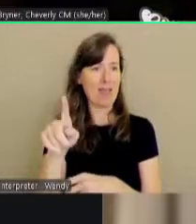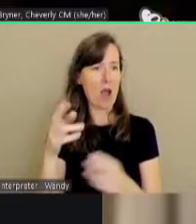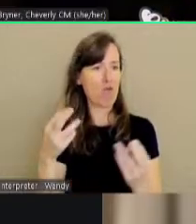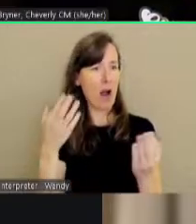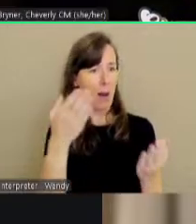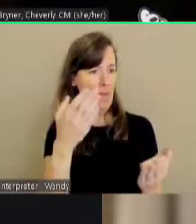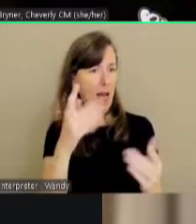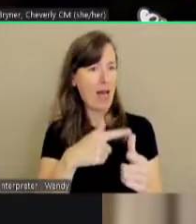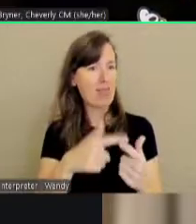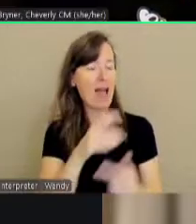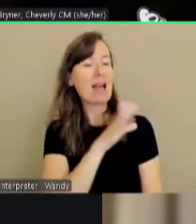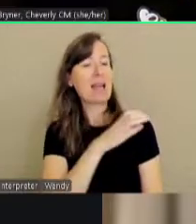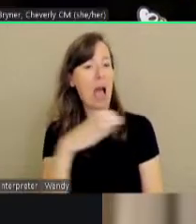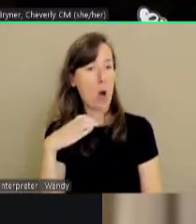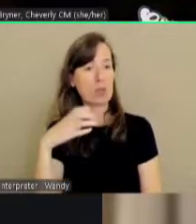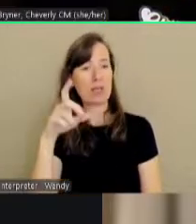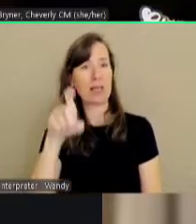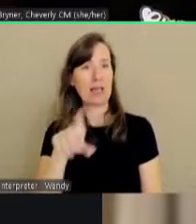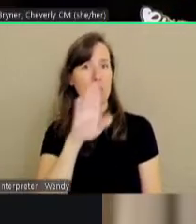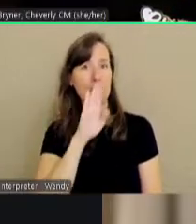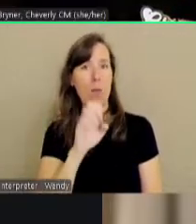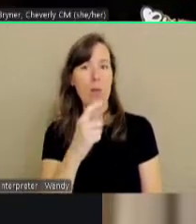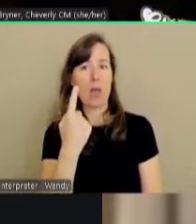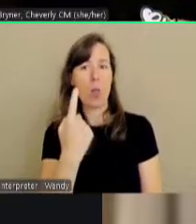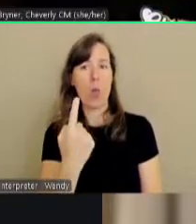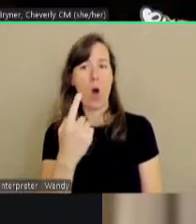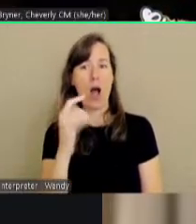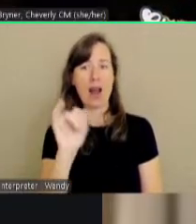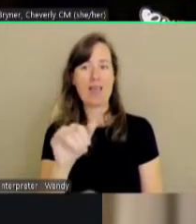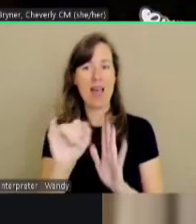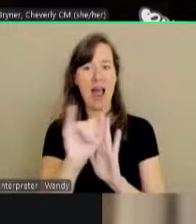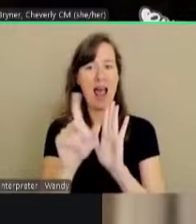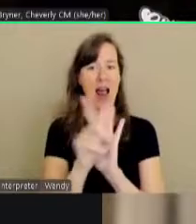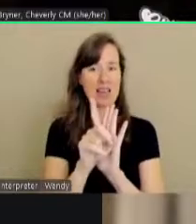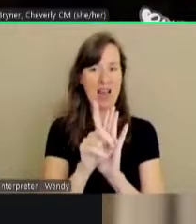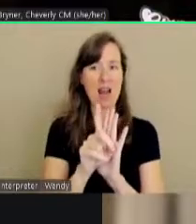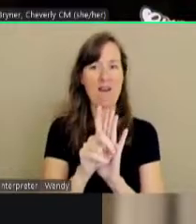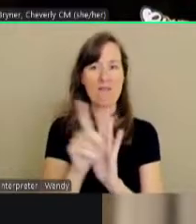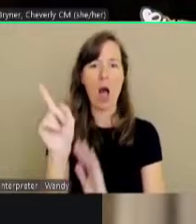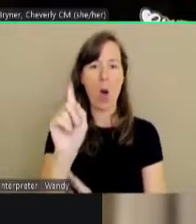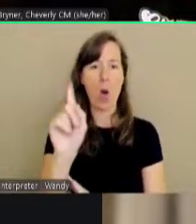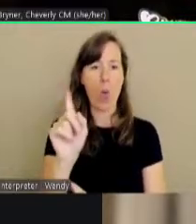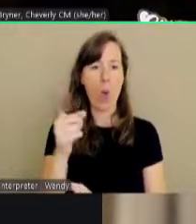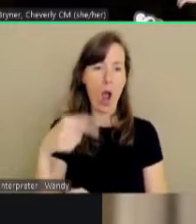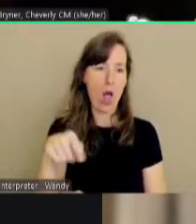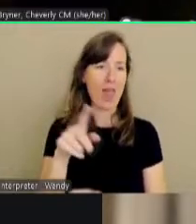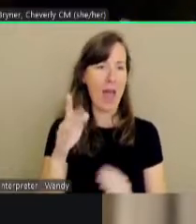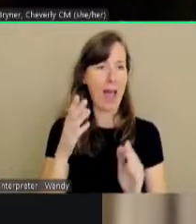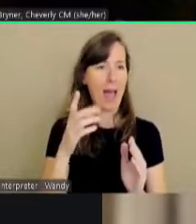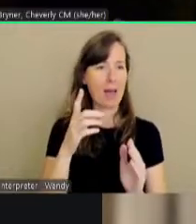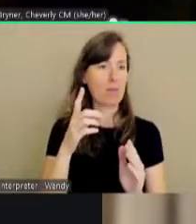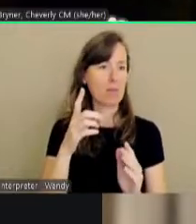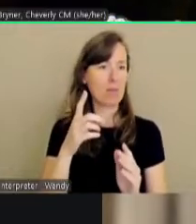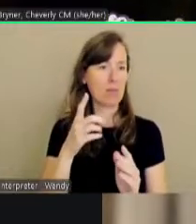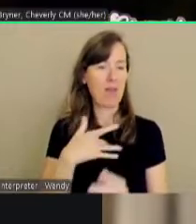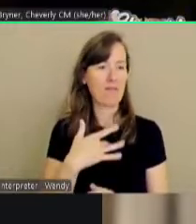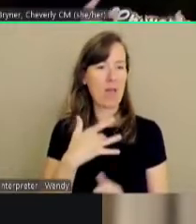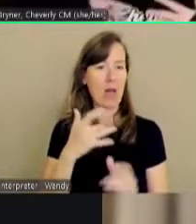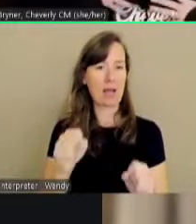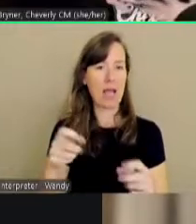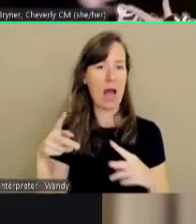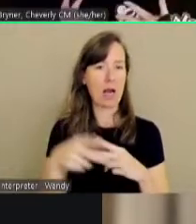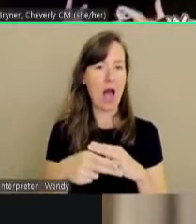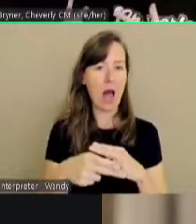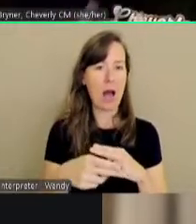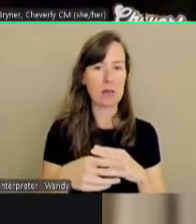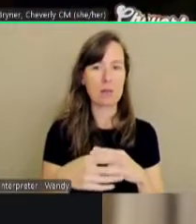council needs to be the ones that are identifying the places where they believe things should be cut. I mean, obviously